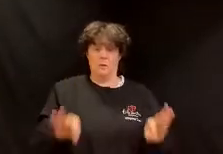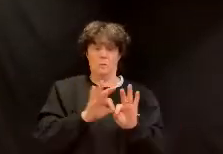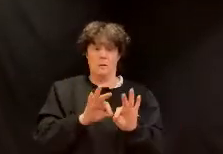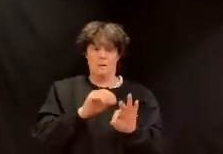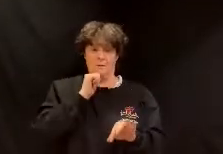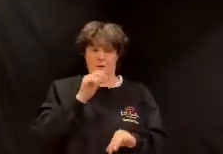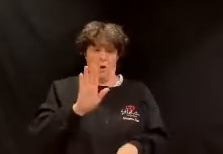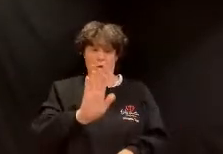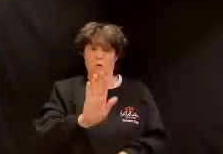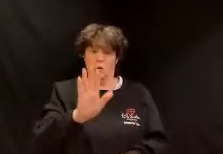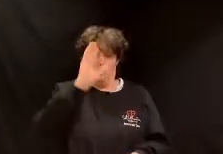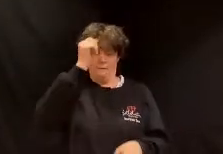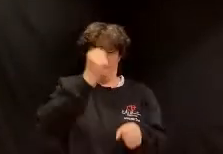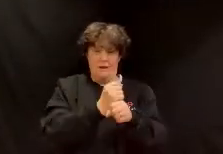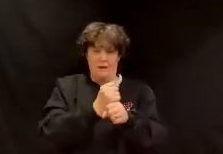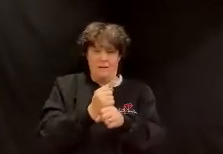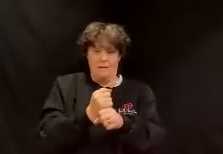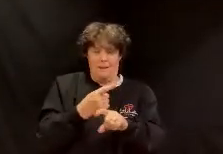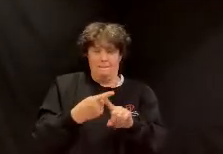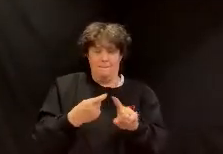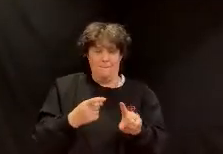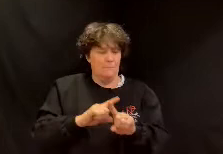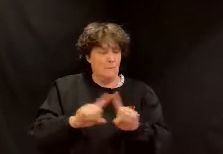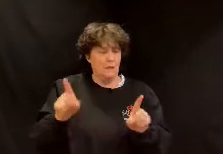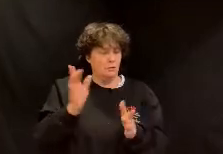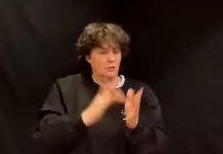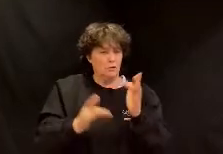faith. It's Jesus' faith that's on the inside of you.